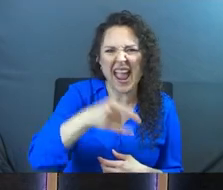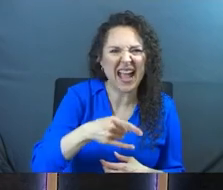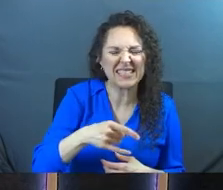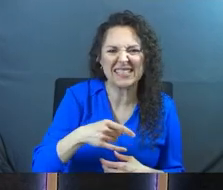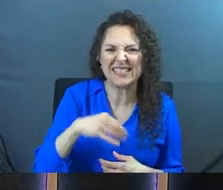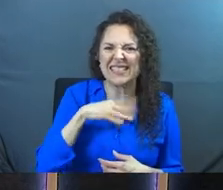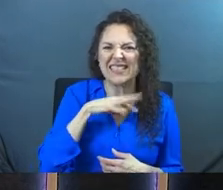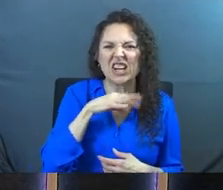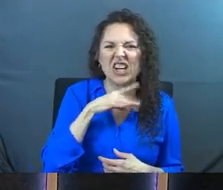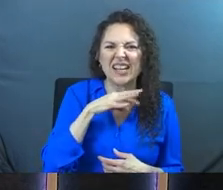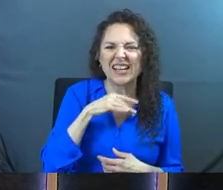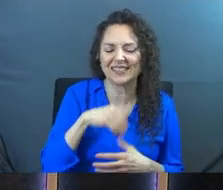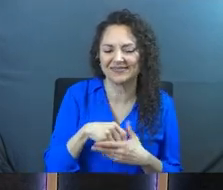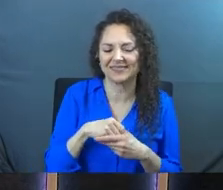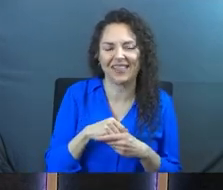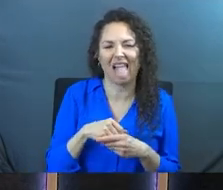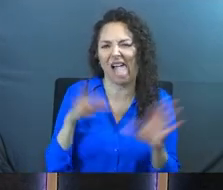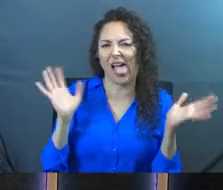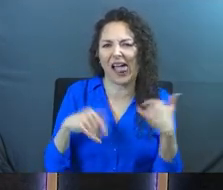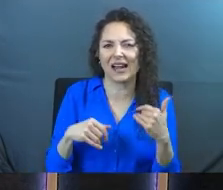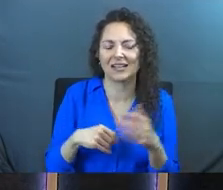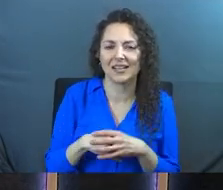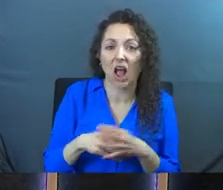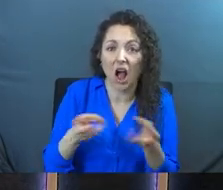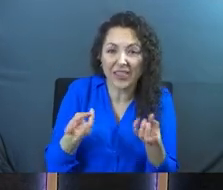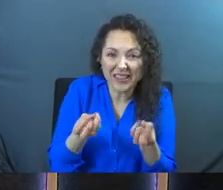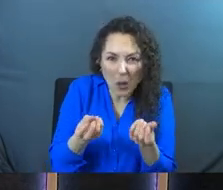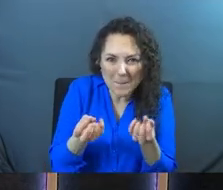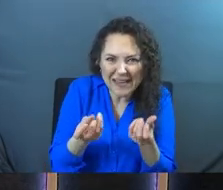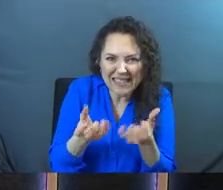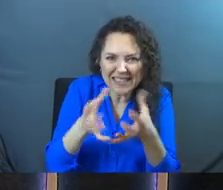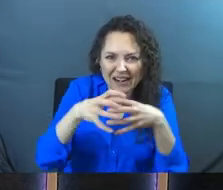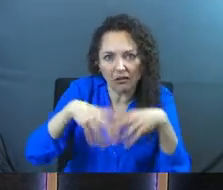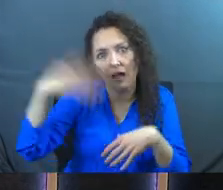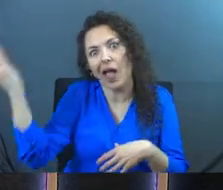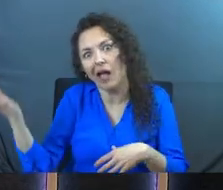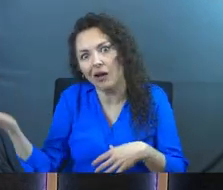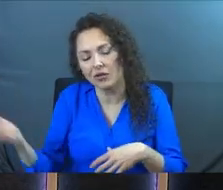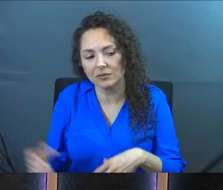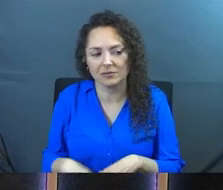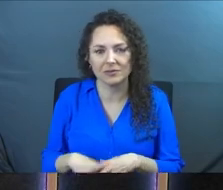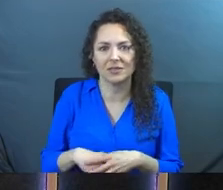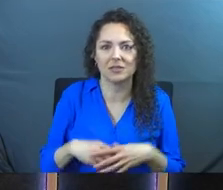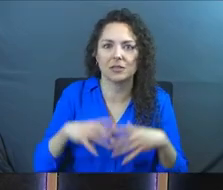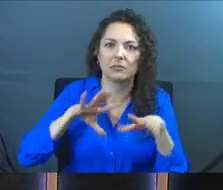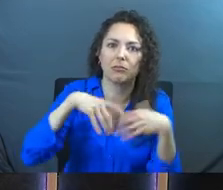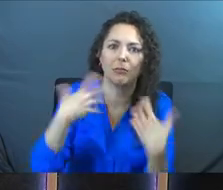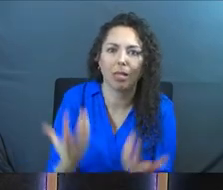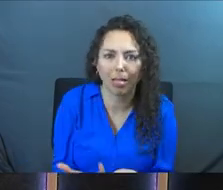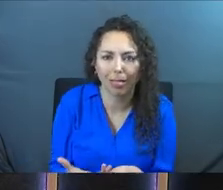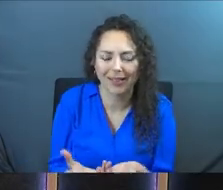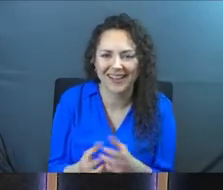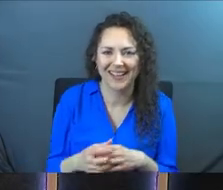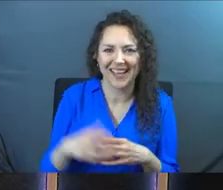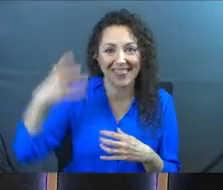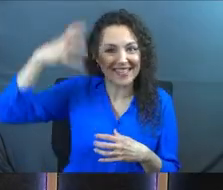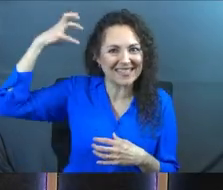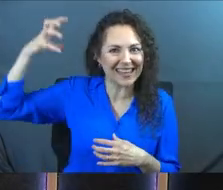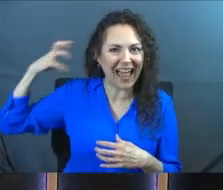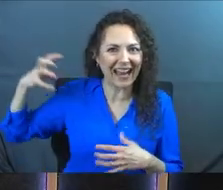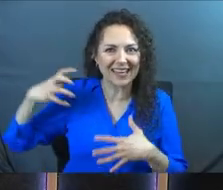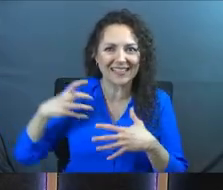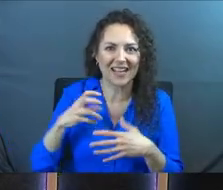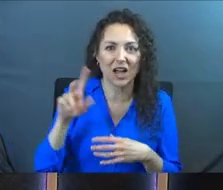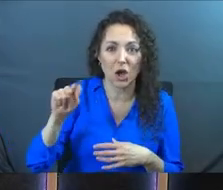to hold. It's like so gross. All of the beans that were in it are out of it. You know, he's had it forever. But it's especially important at bedtime.